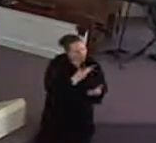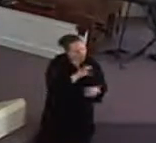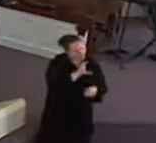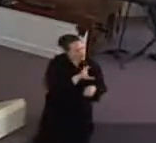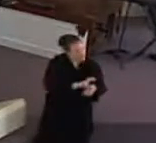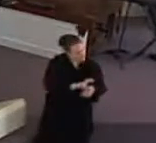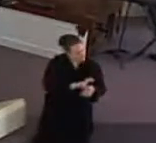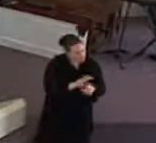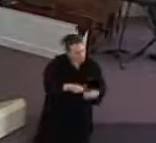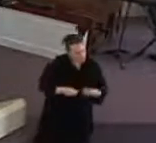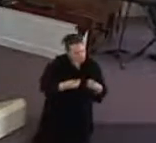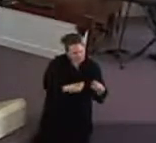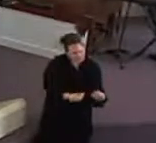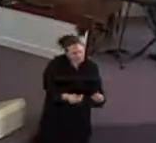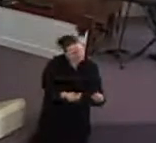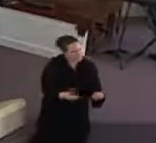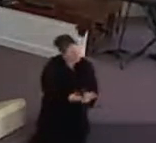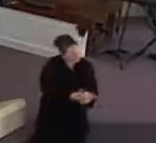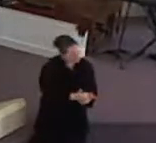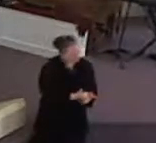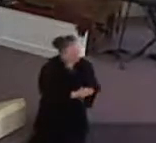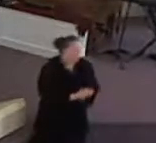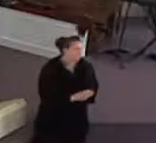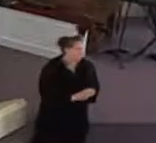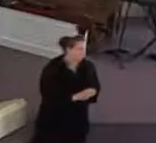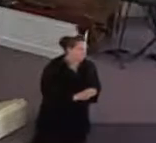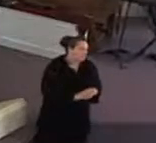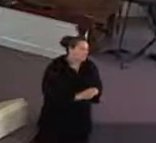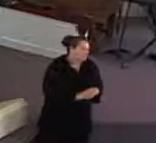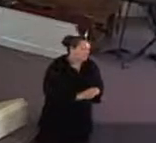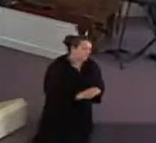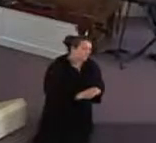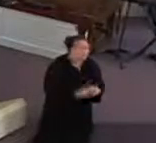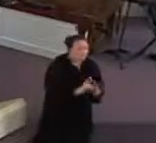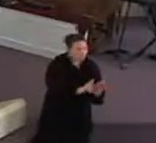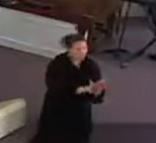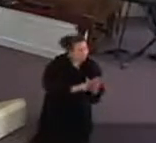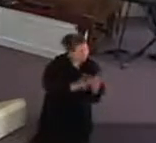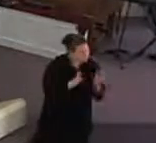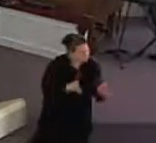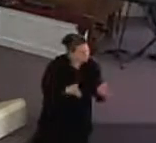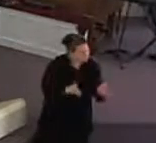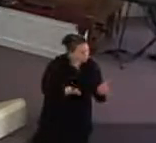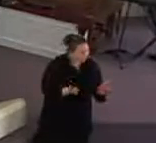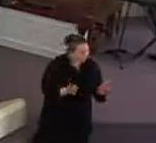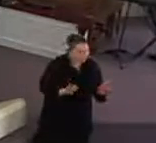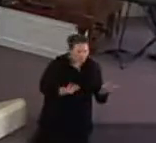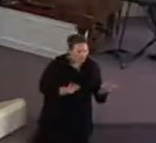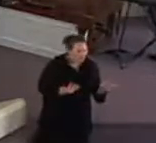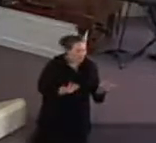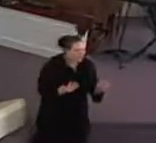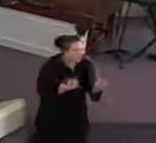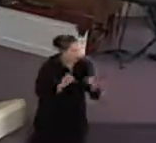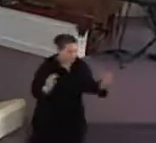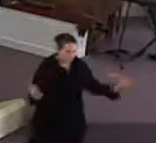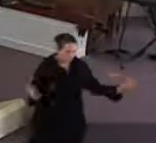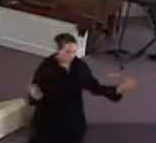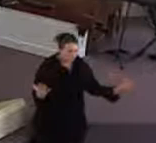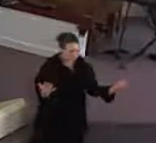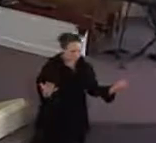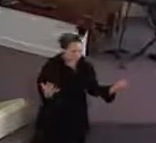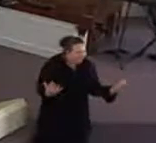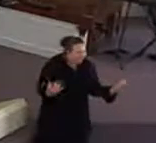He said, I suggest that we do it. He said that they had the ushers to come, and the crowd was delighted. Amen. And the